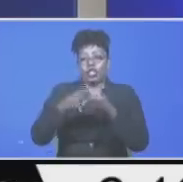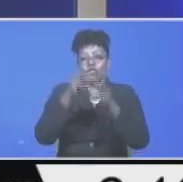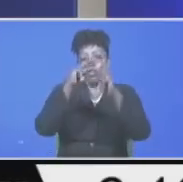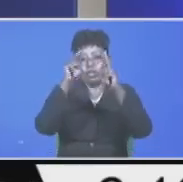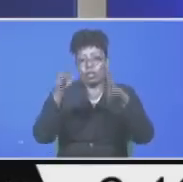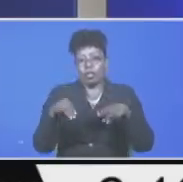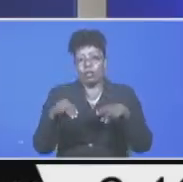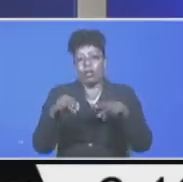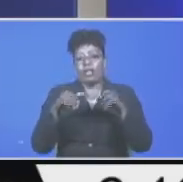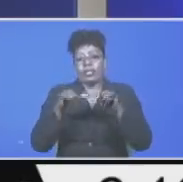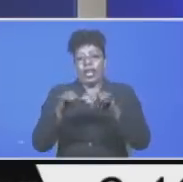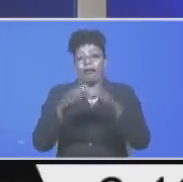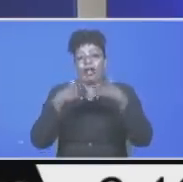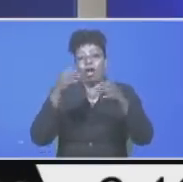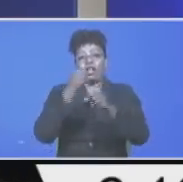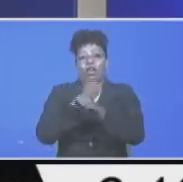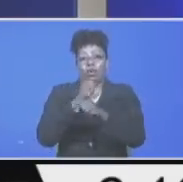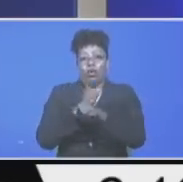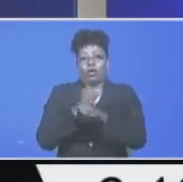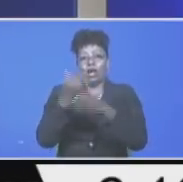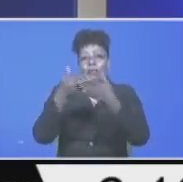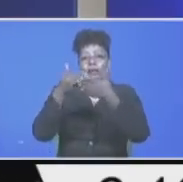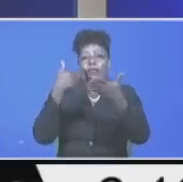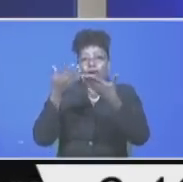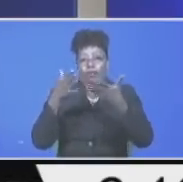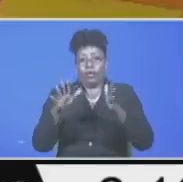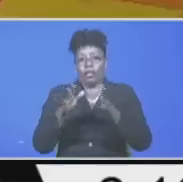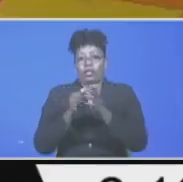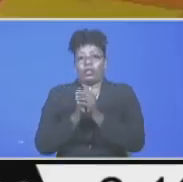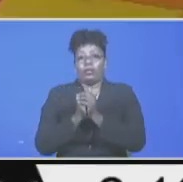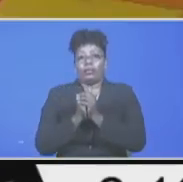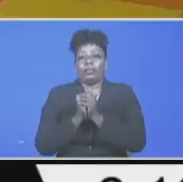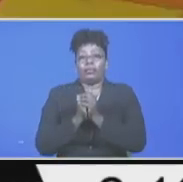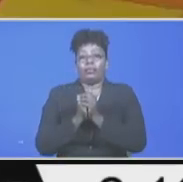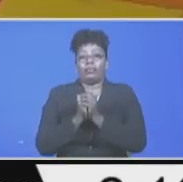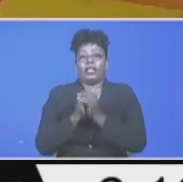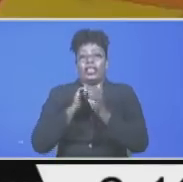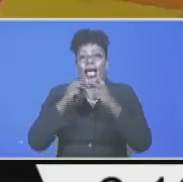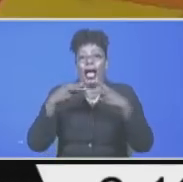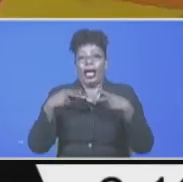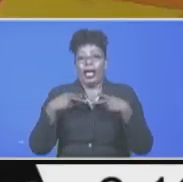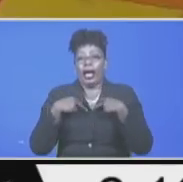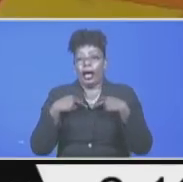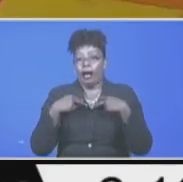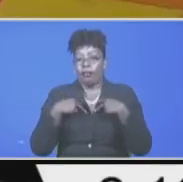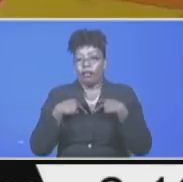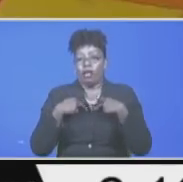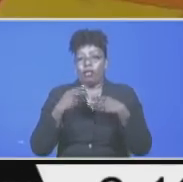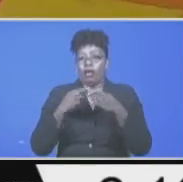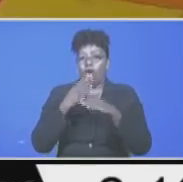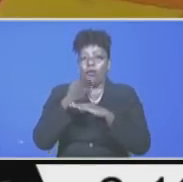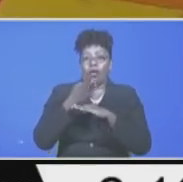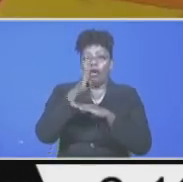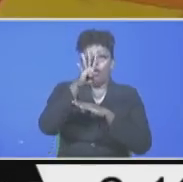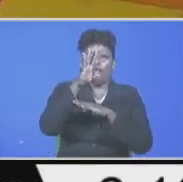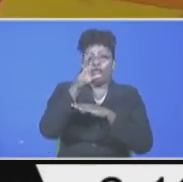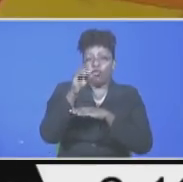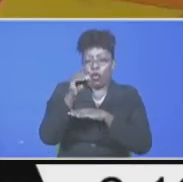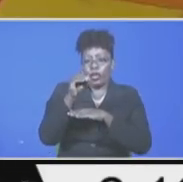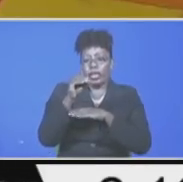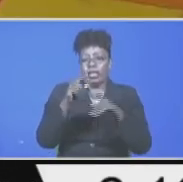that still has a lot more work before its soft launch. I have over 40 pieces of